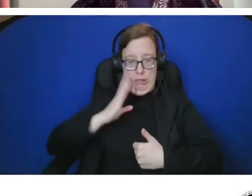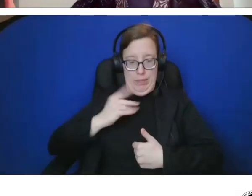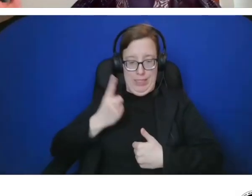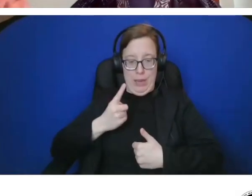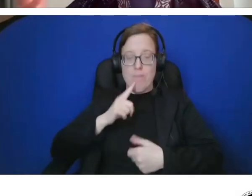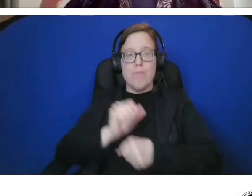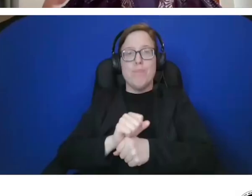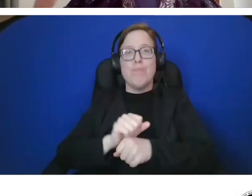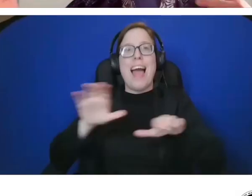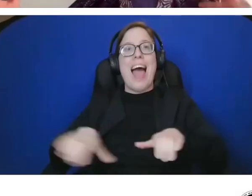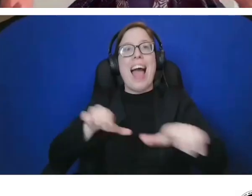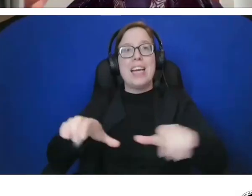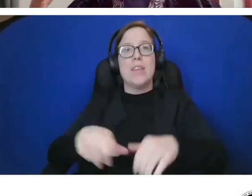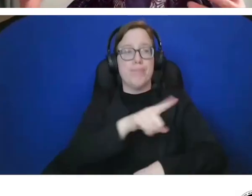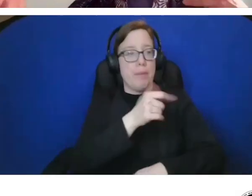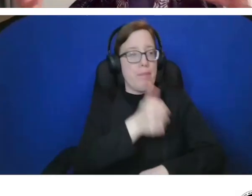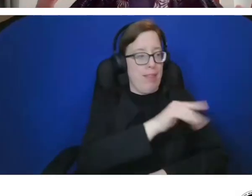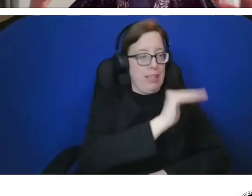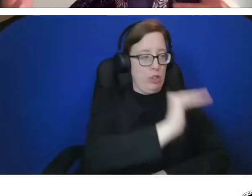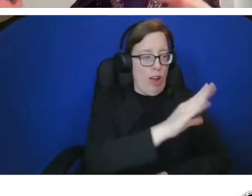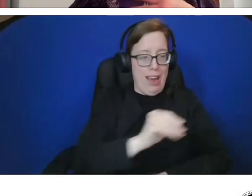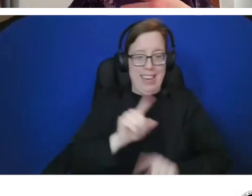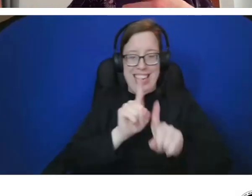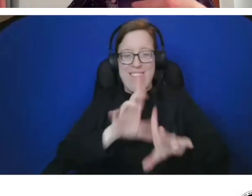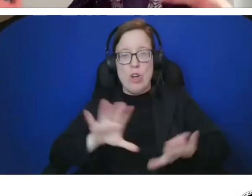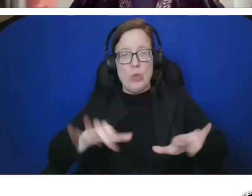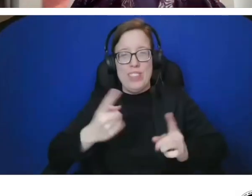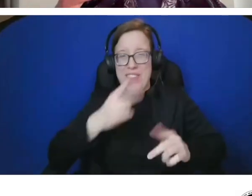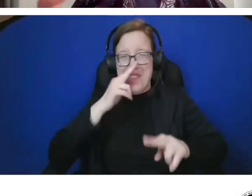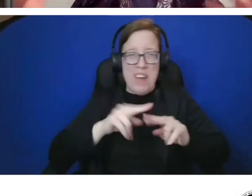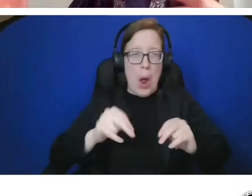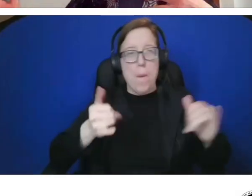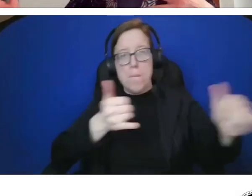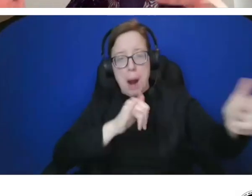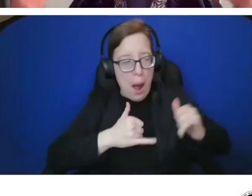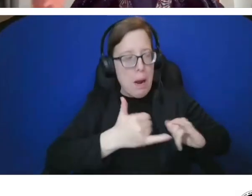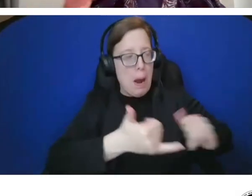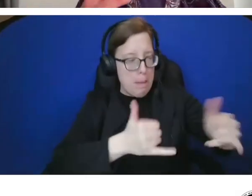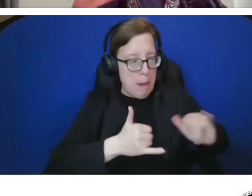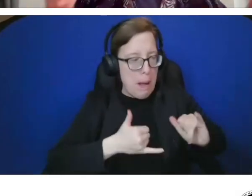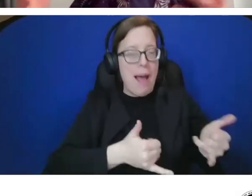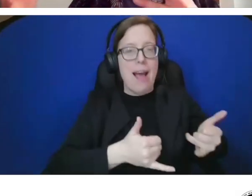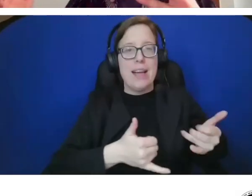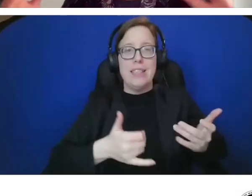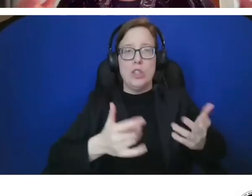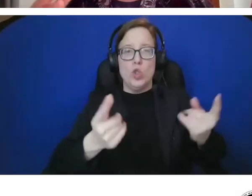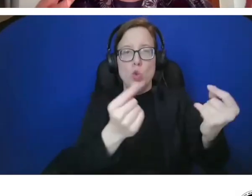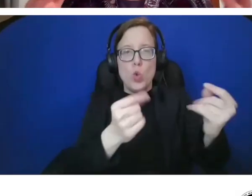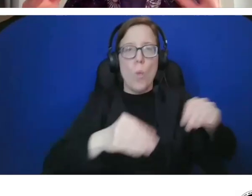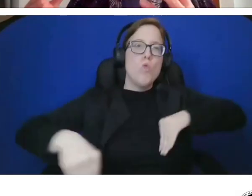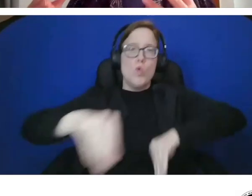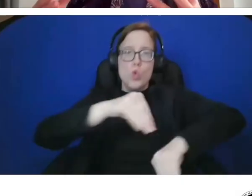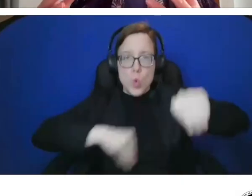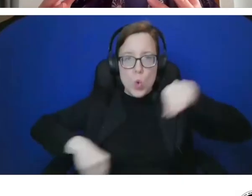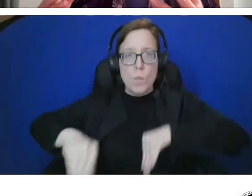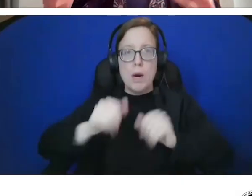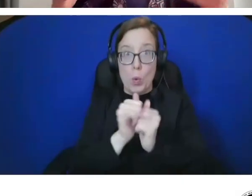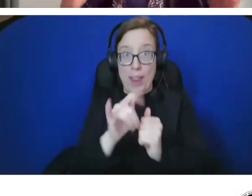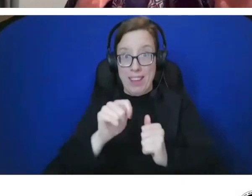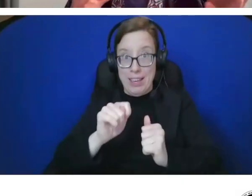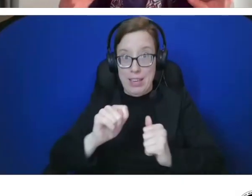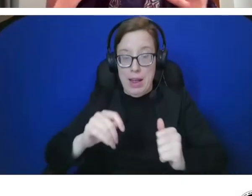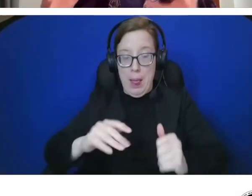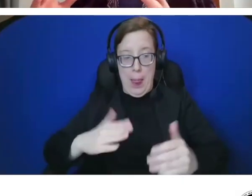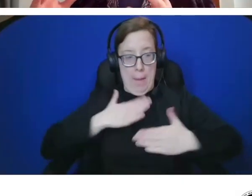that's active, say the intervener and the child are doing something fun and they're playing together and there's a lot of physicality to it,